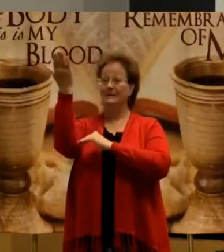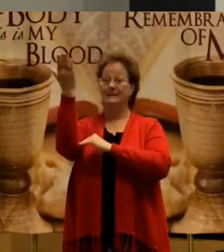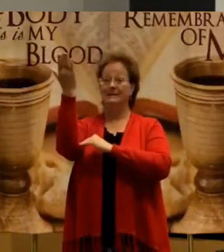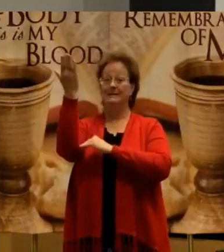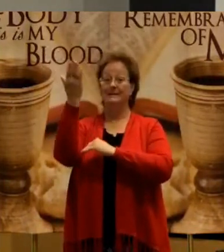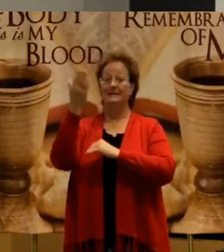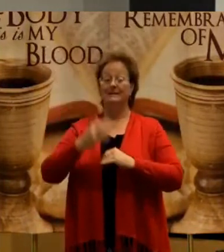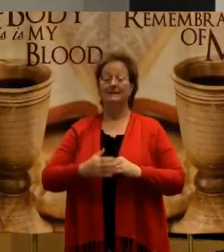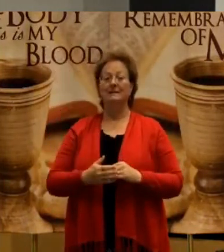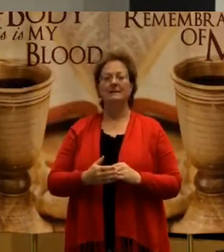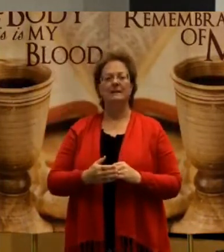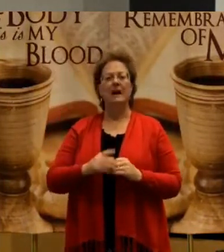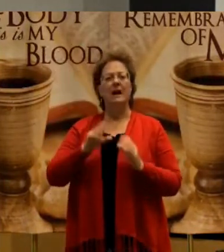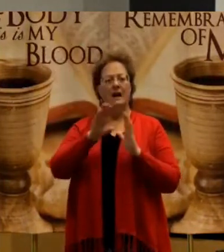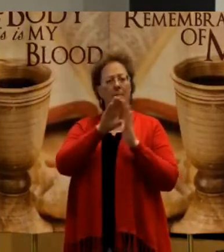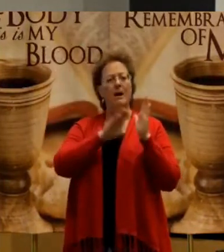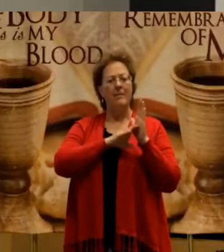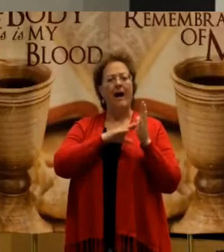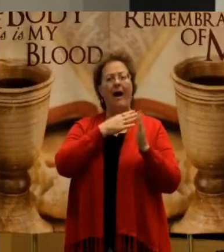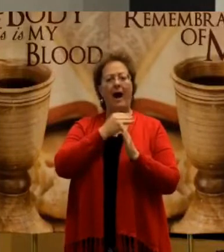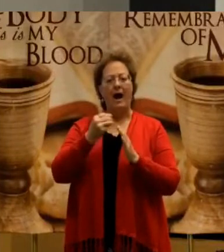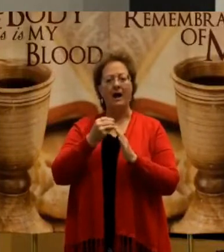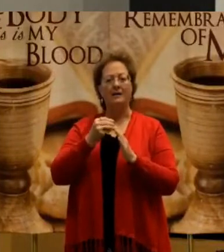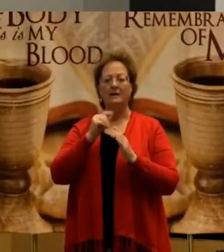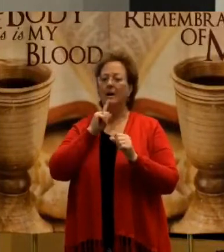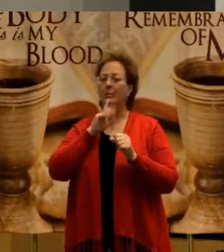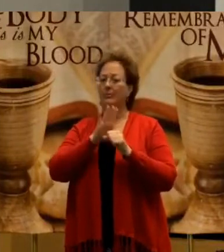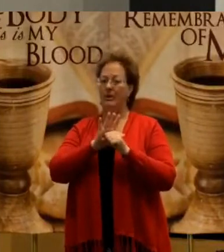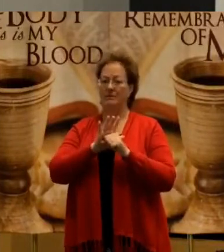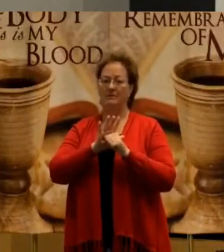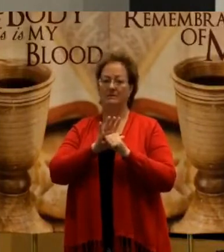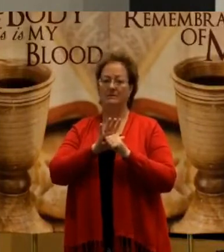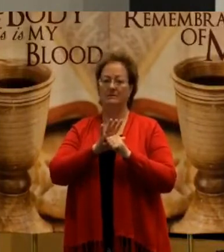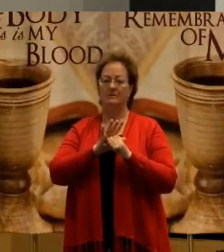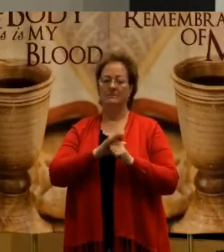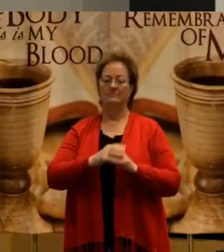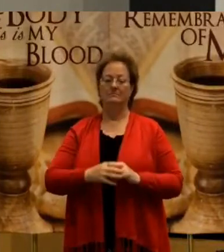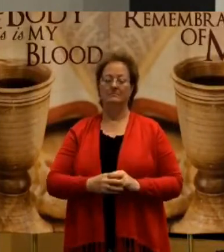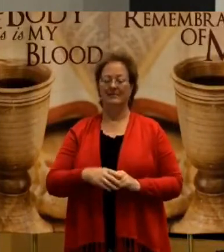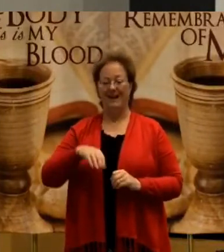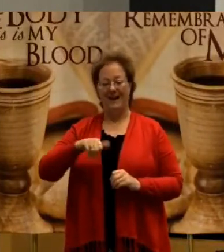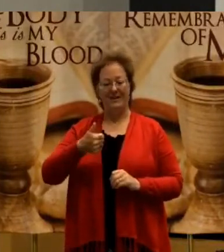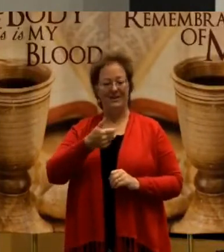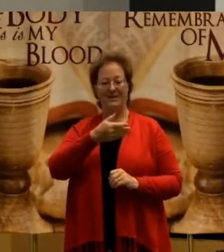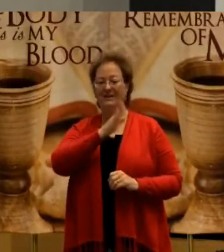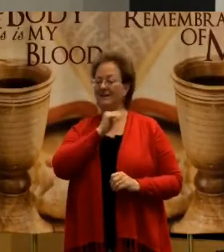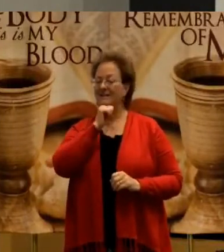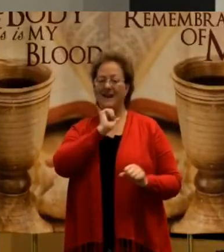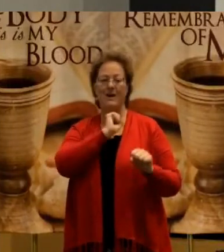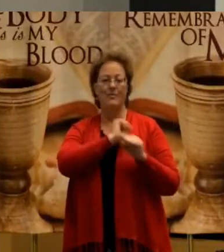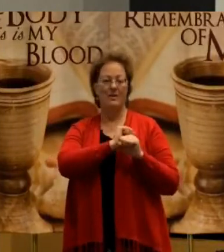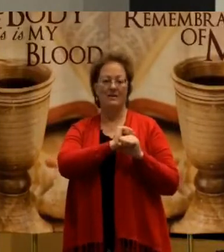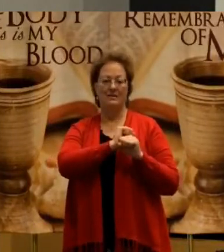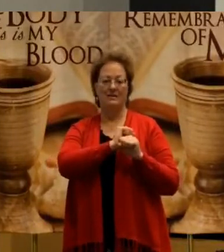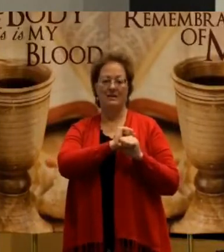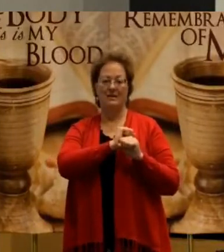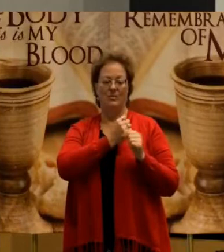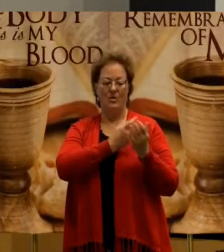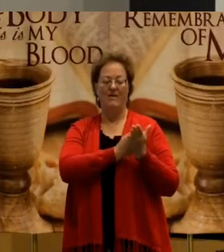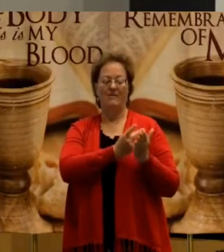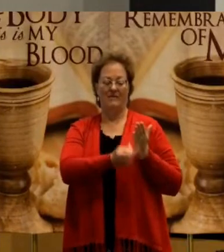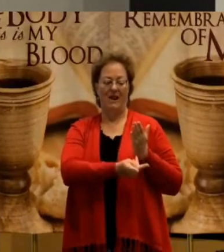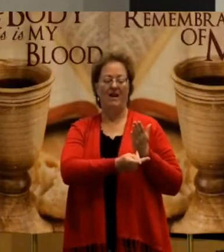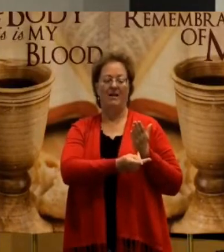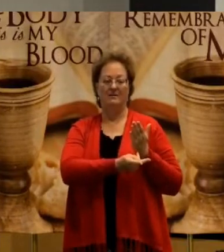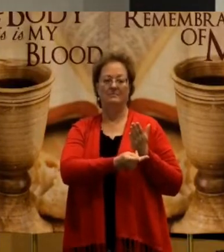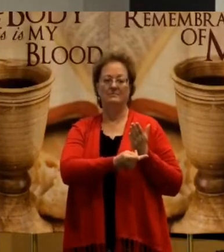making a promise. You can try to have other gods before me, but they are not going to work. Eventually, they're going to fail you.